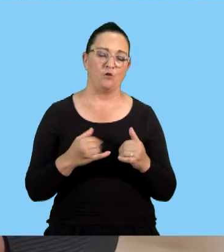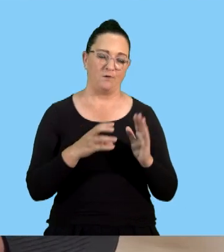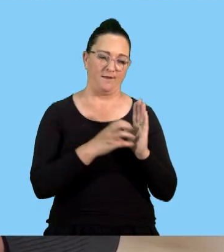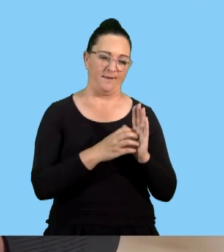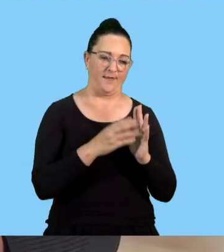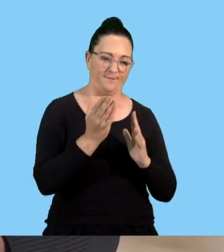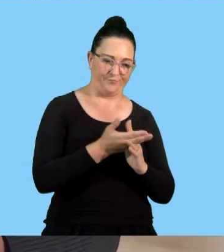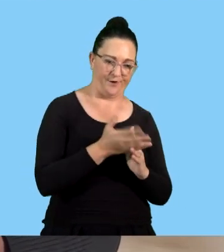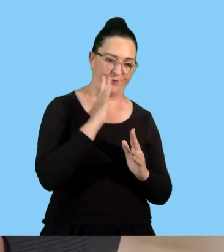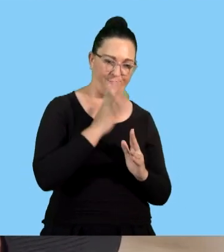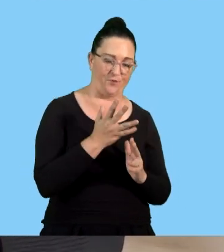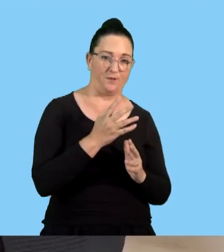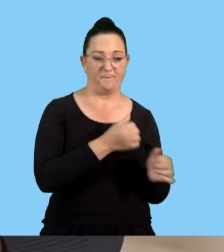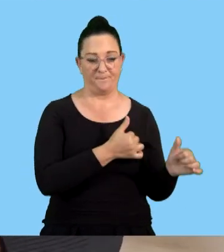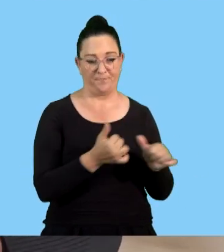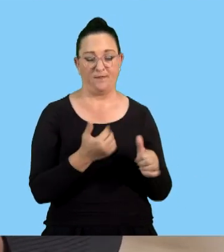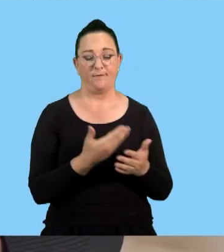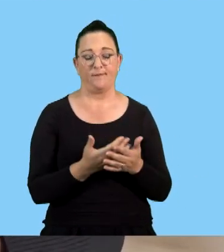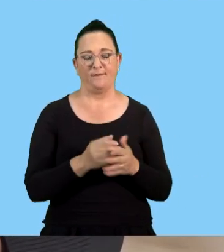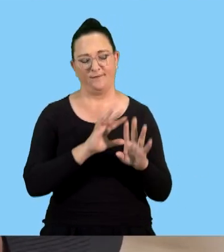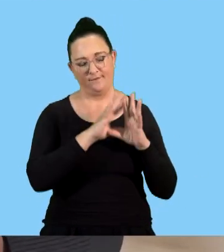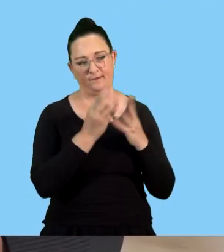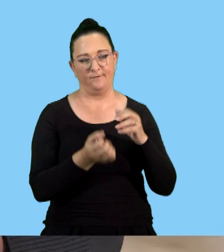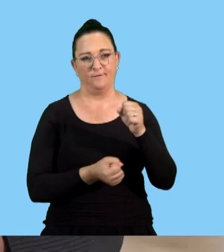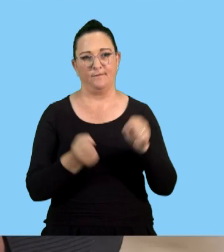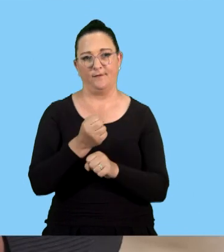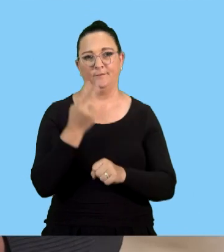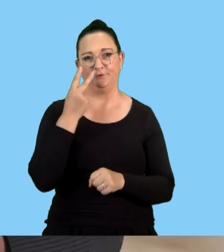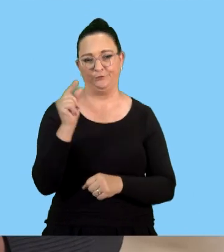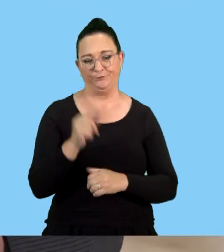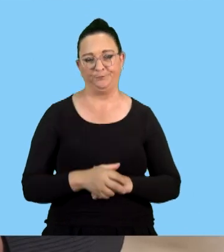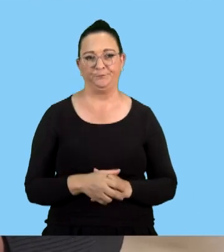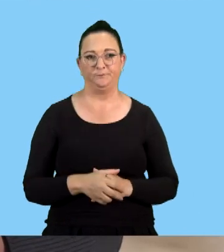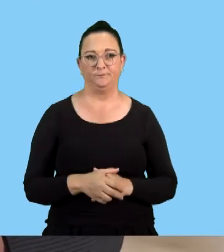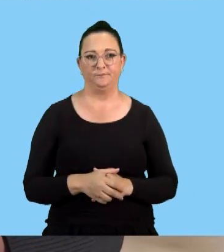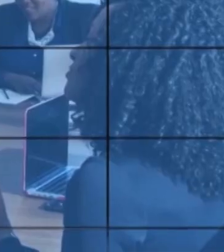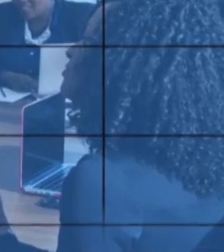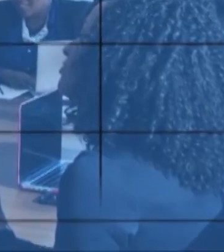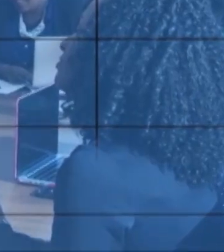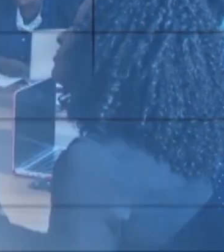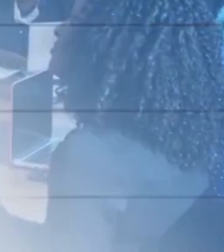go on a quick break. And then when we come back, we wrap up everything. I'll see you just now.